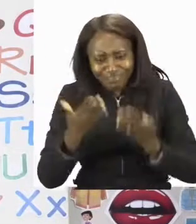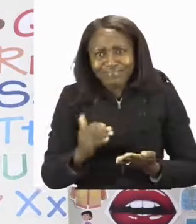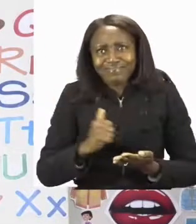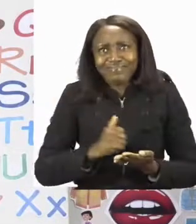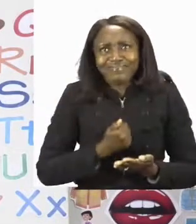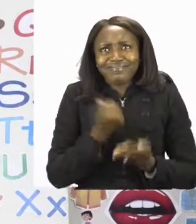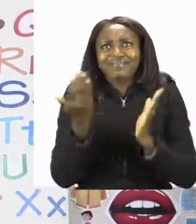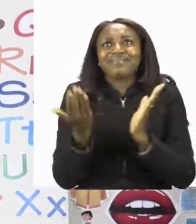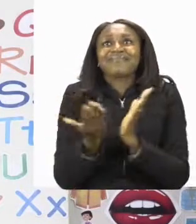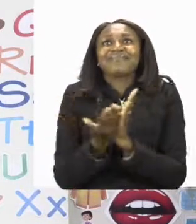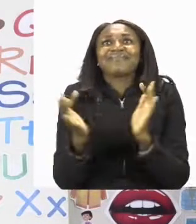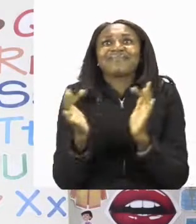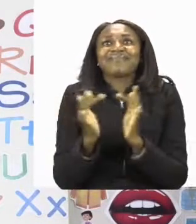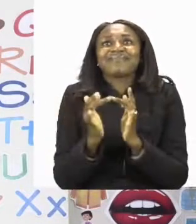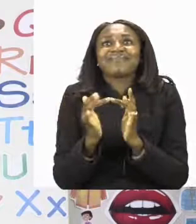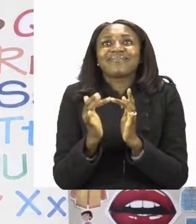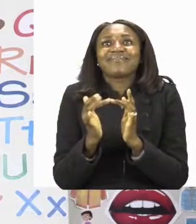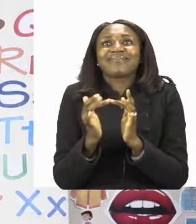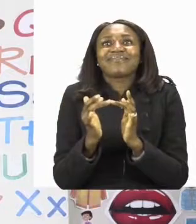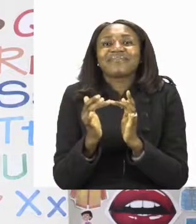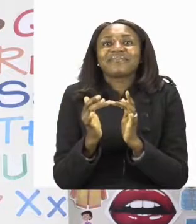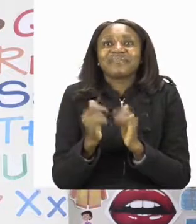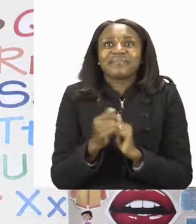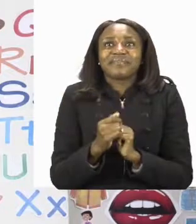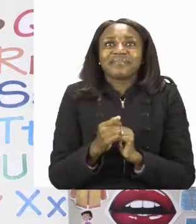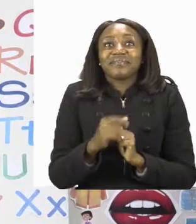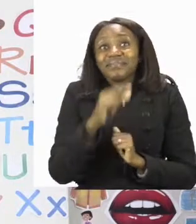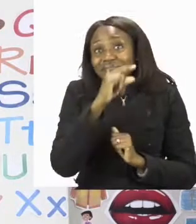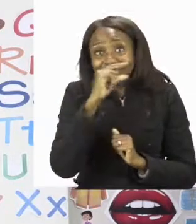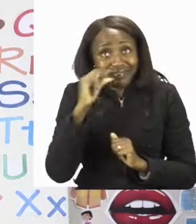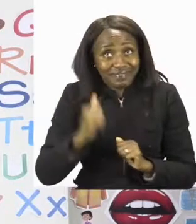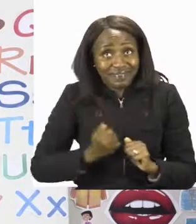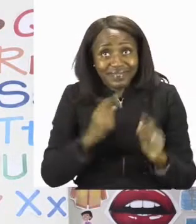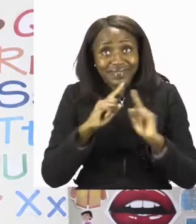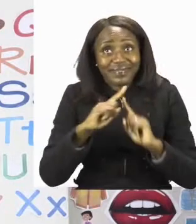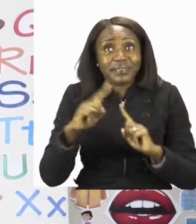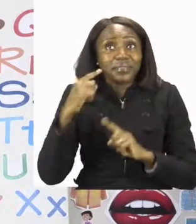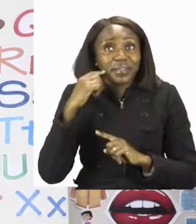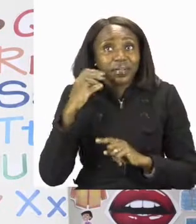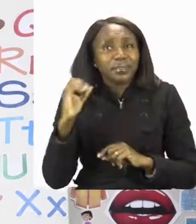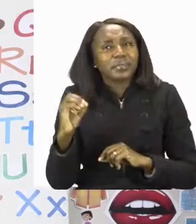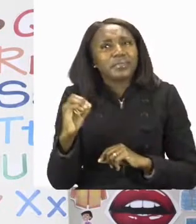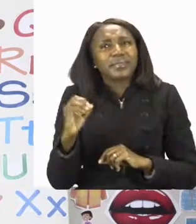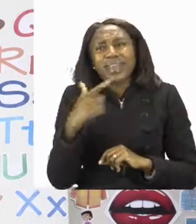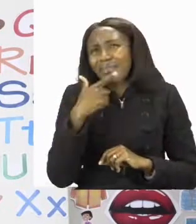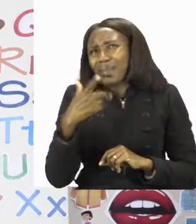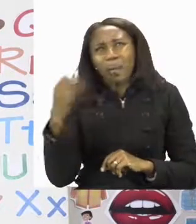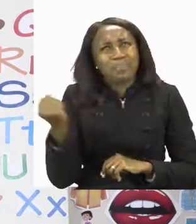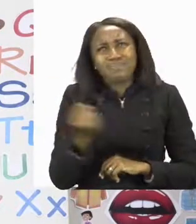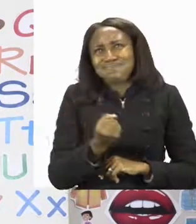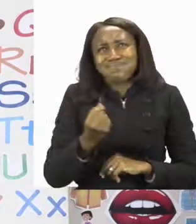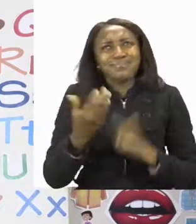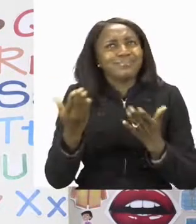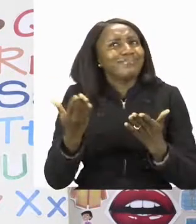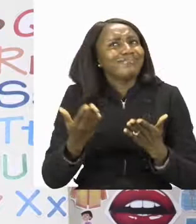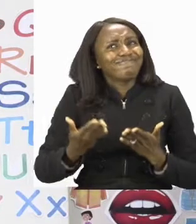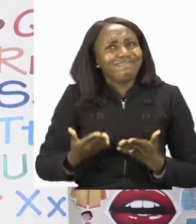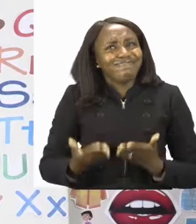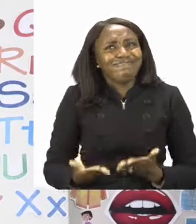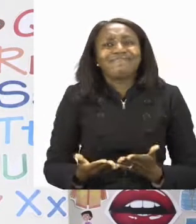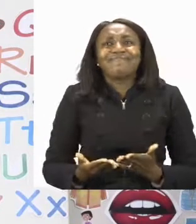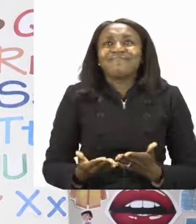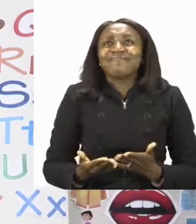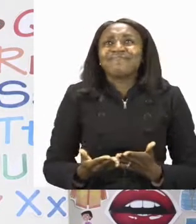Welcome to My Zone Online School. My name is Teacher Mutsa, and thank you so much for joining me